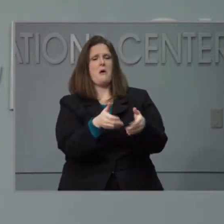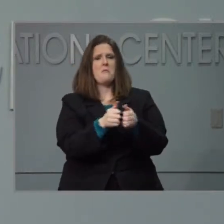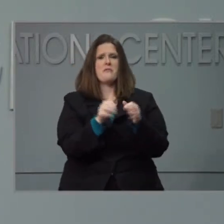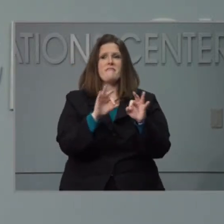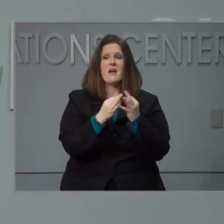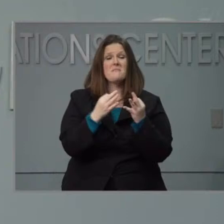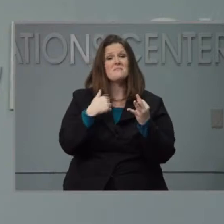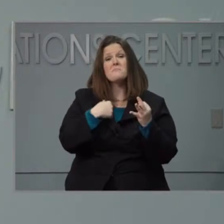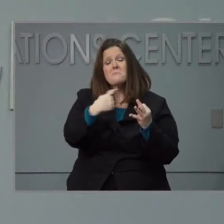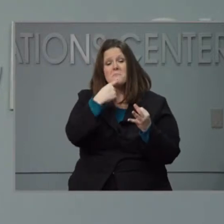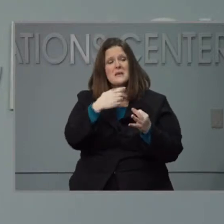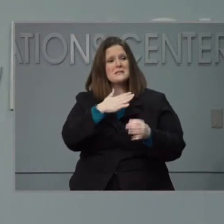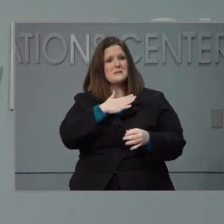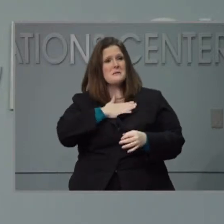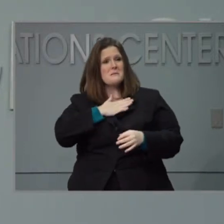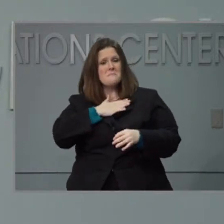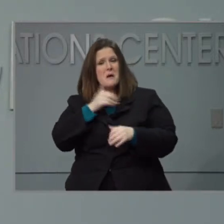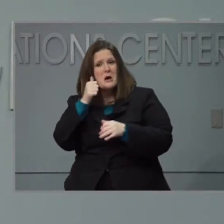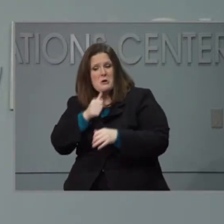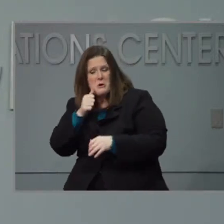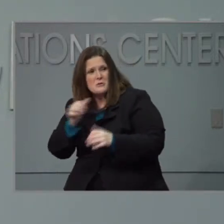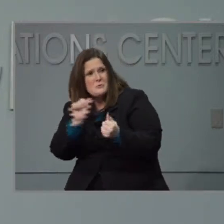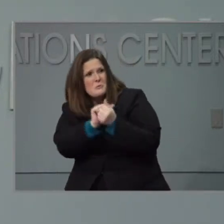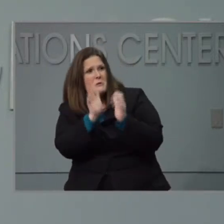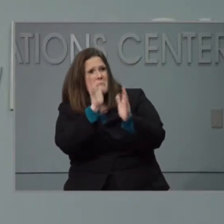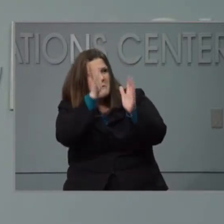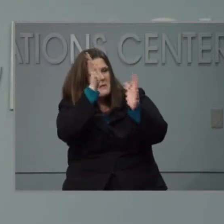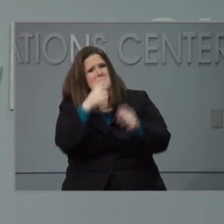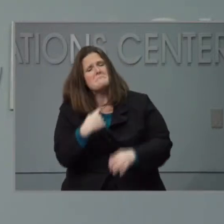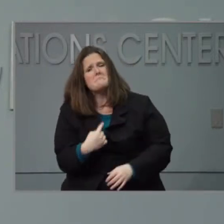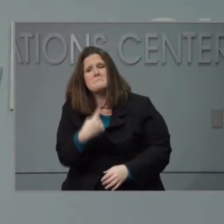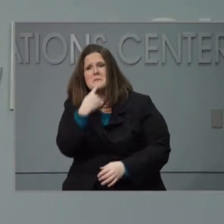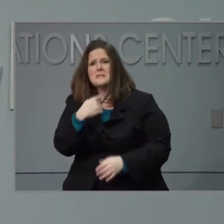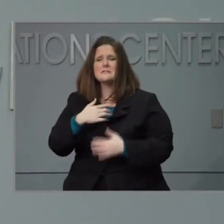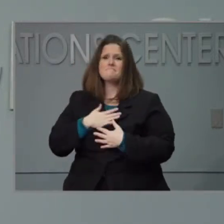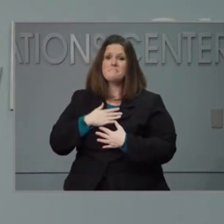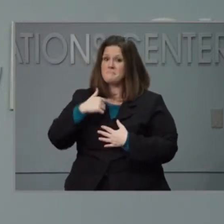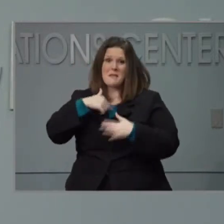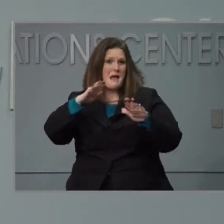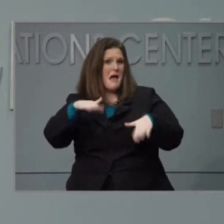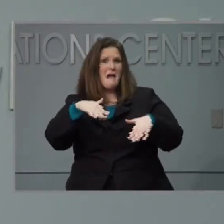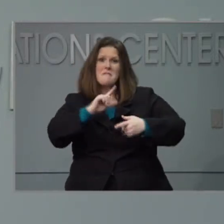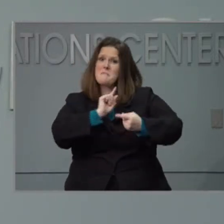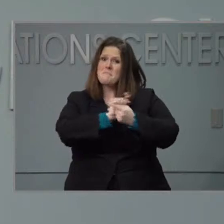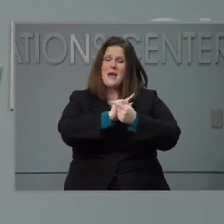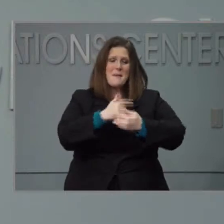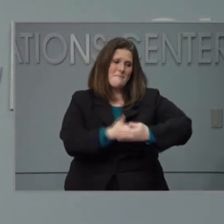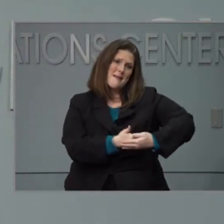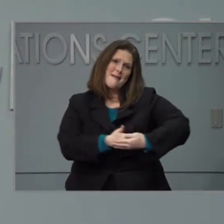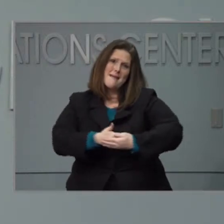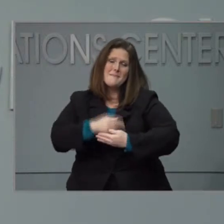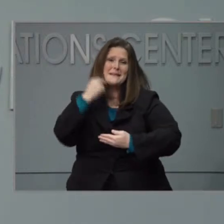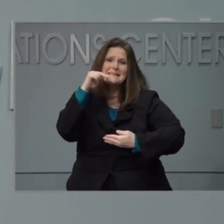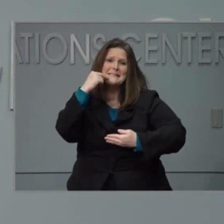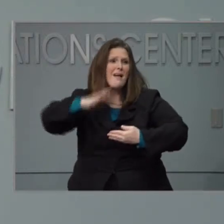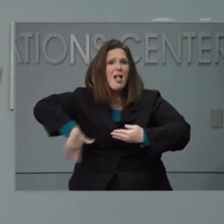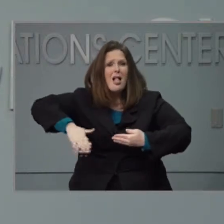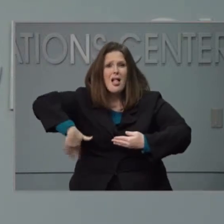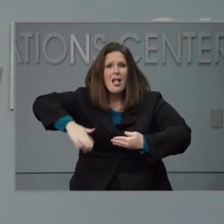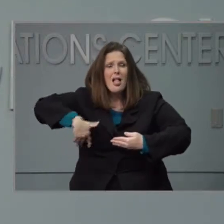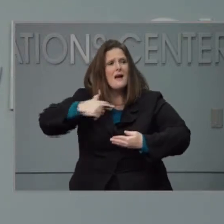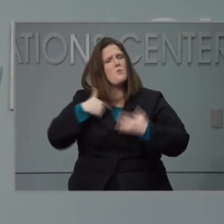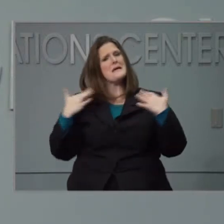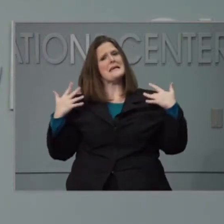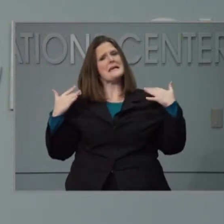sad that I've never met my new baby niece. But look, we're doing everything we can to slow the spread of this virus.